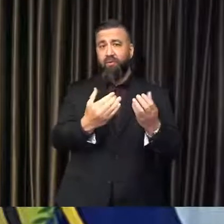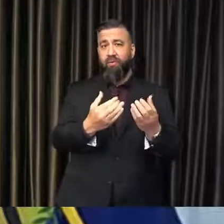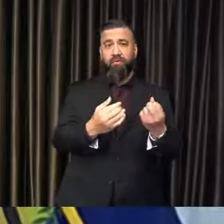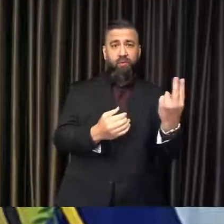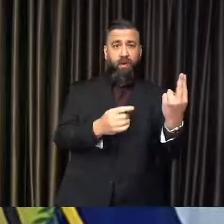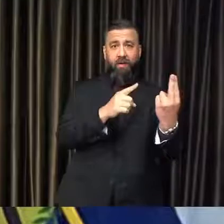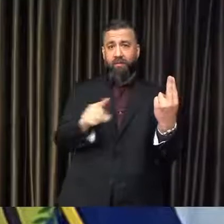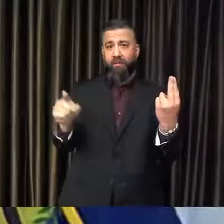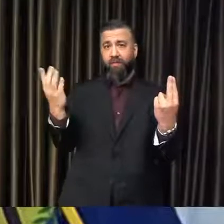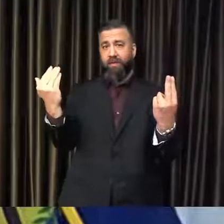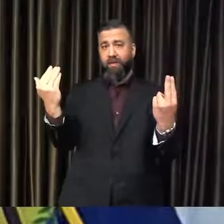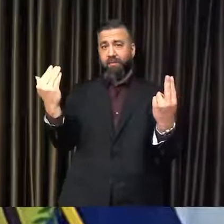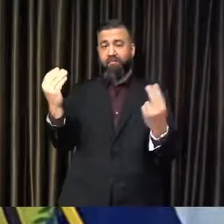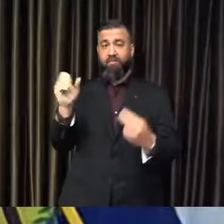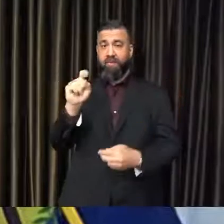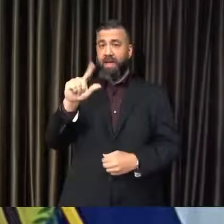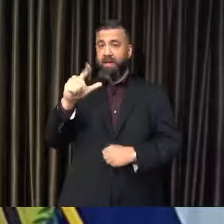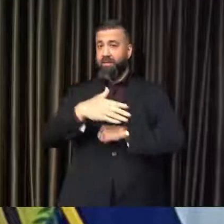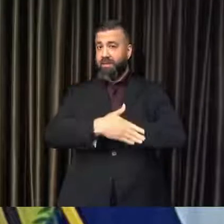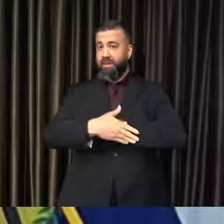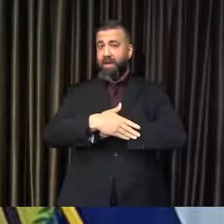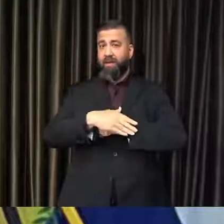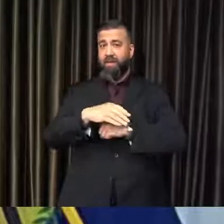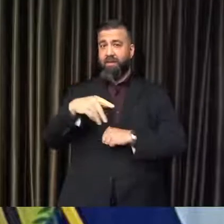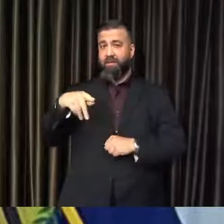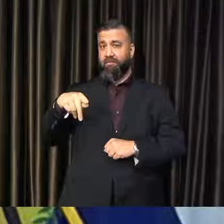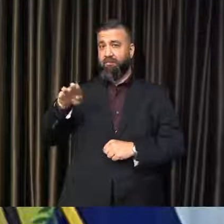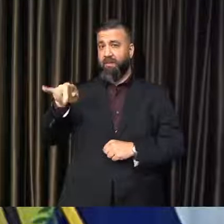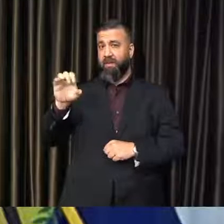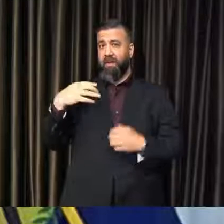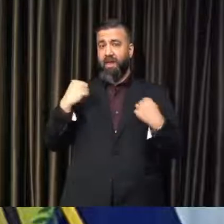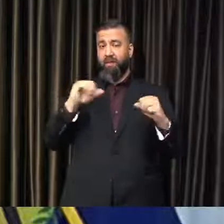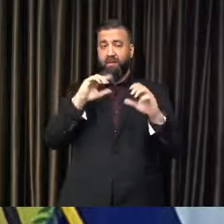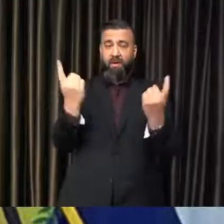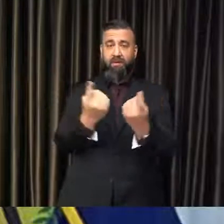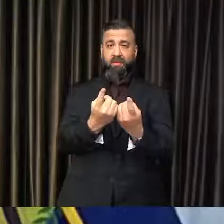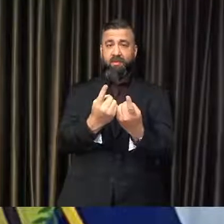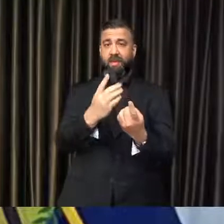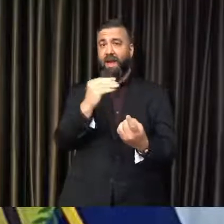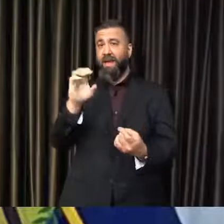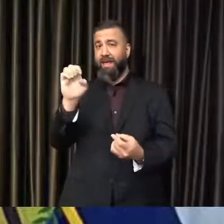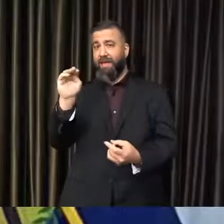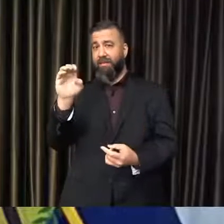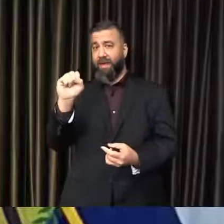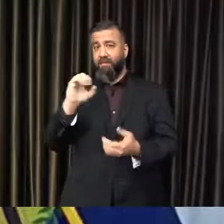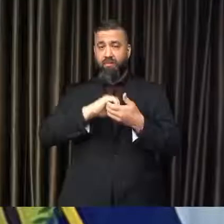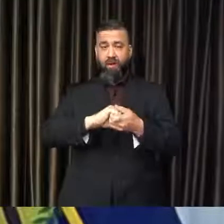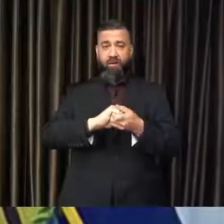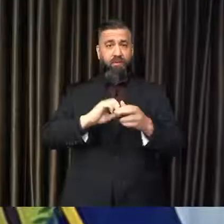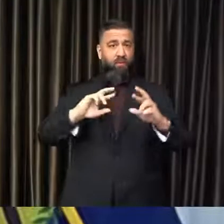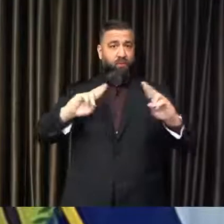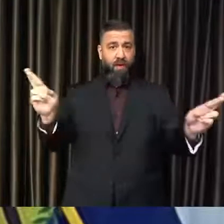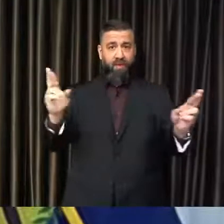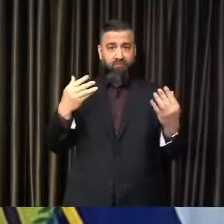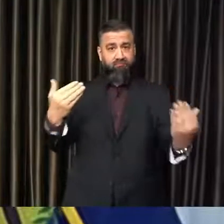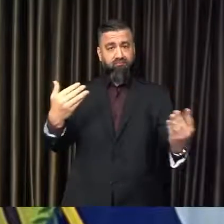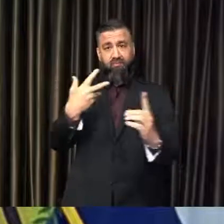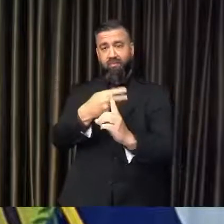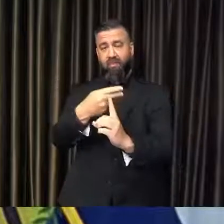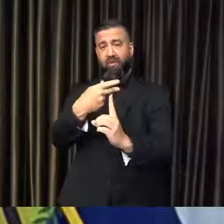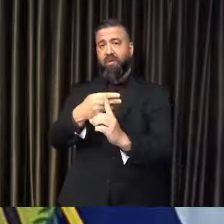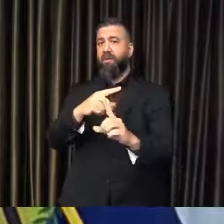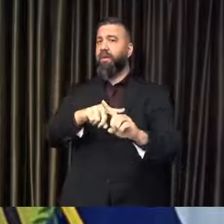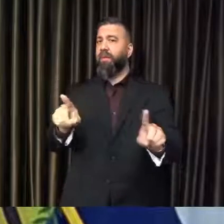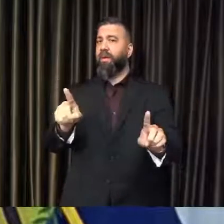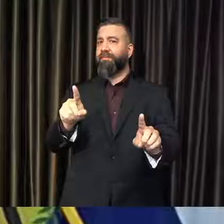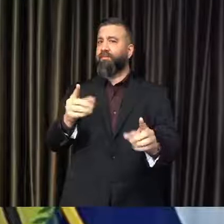County Department of Public Health, along with our EMS partners, stand ready to provide the vaccine, but we are waiting for the CDC to